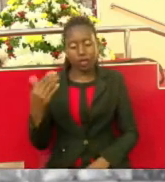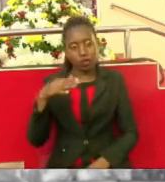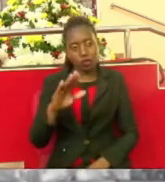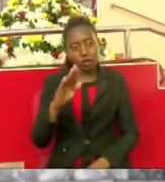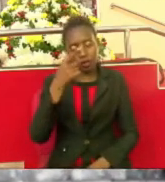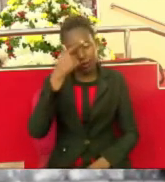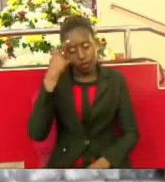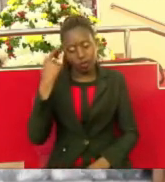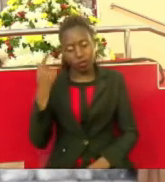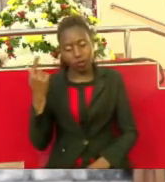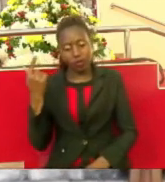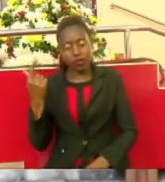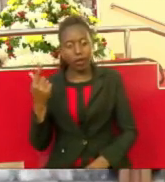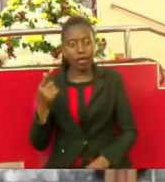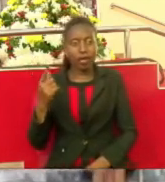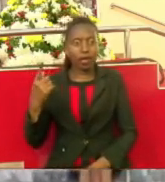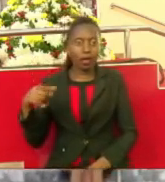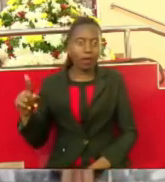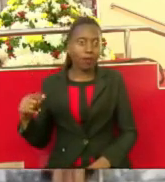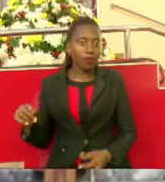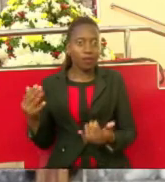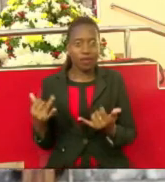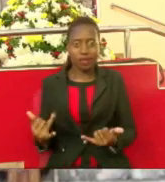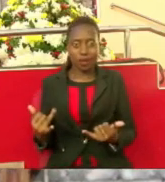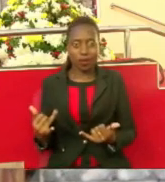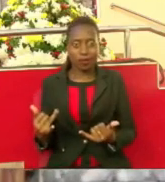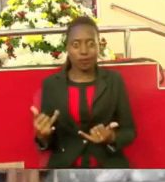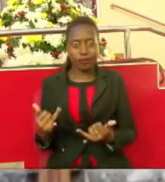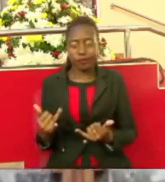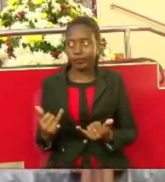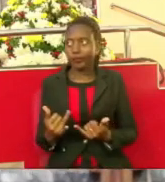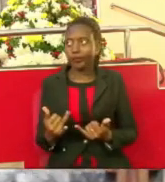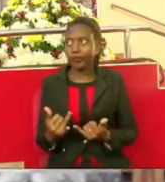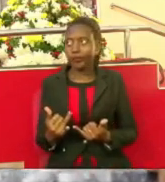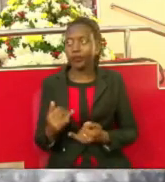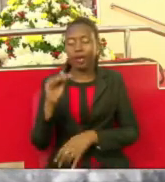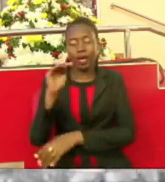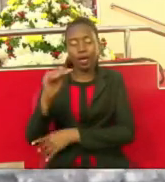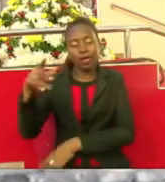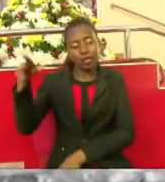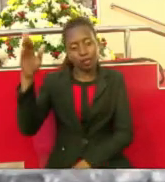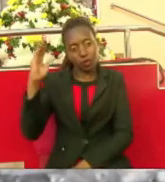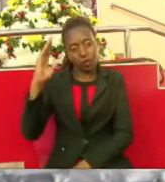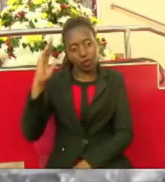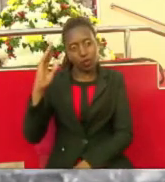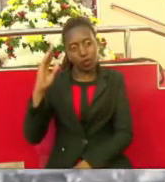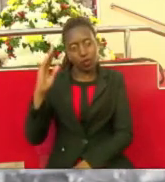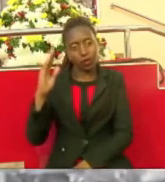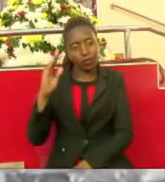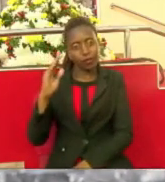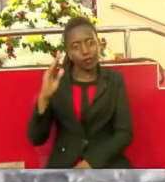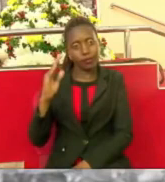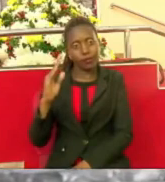alivyo sasa. What God has put in them. Kitu ambacho Mungu ameweka ndani. For you is just to ask God. Wewe tu ni kumuuliza. Where do you want